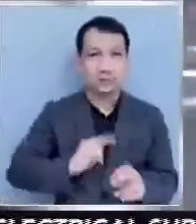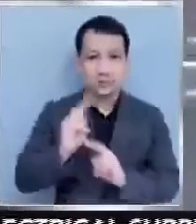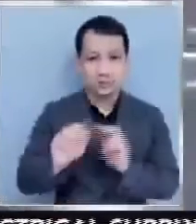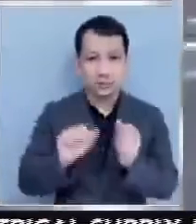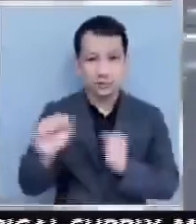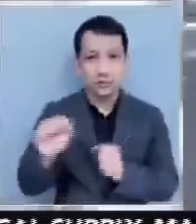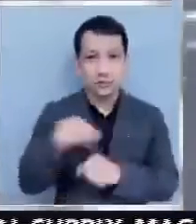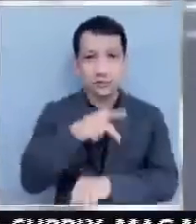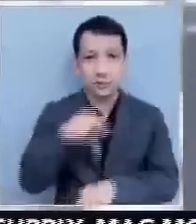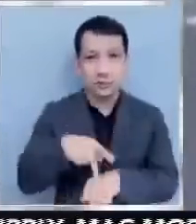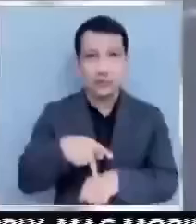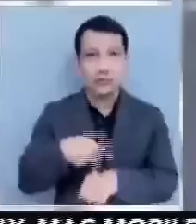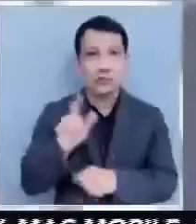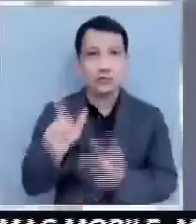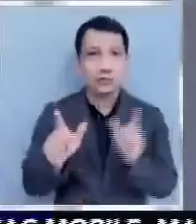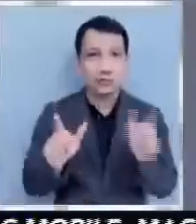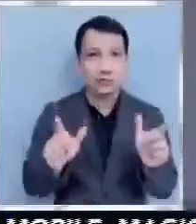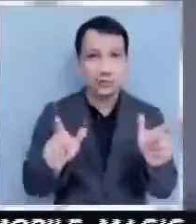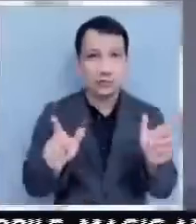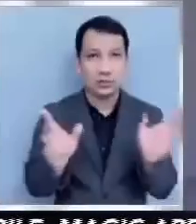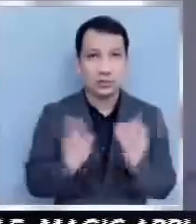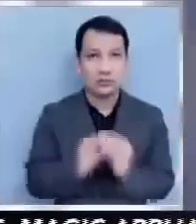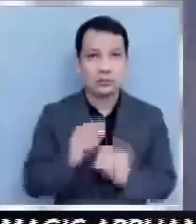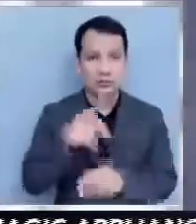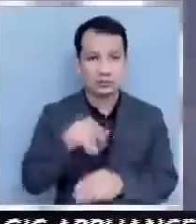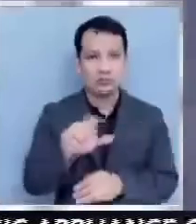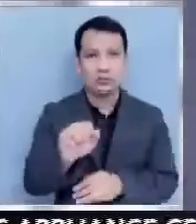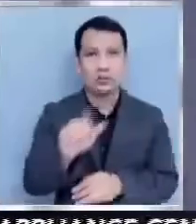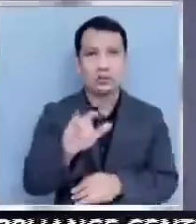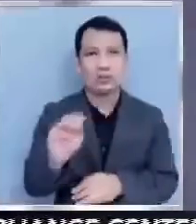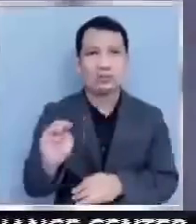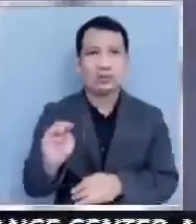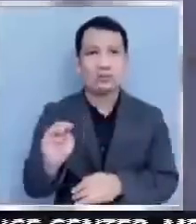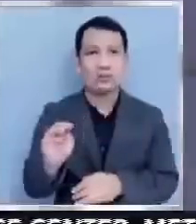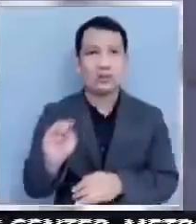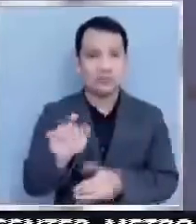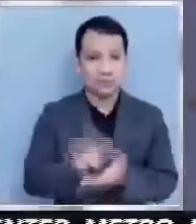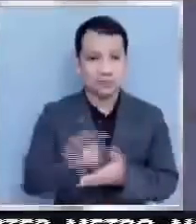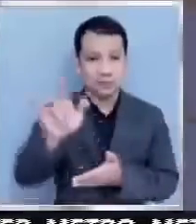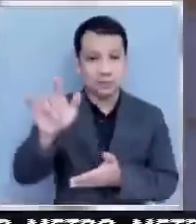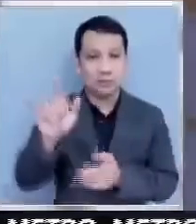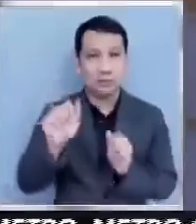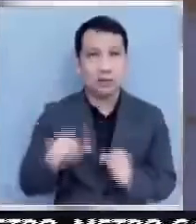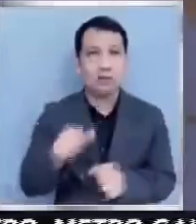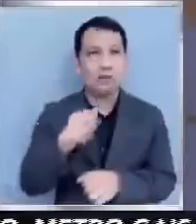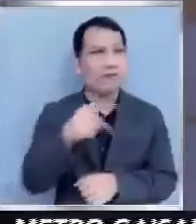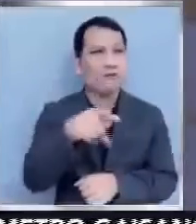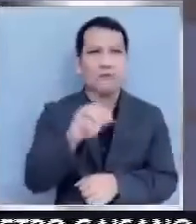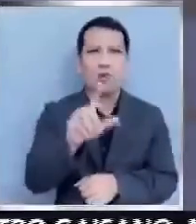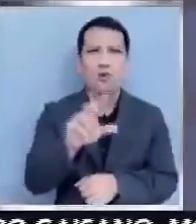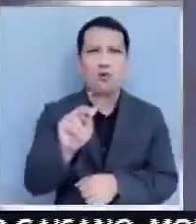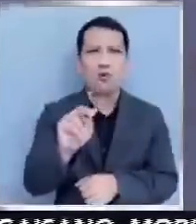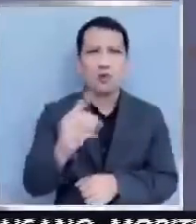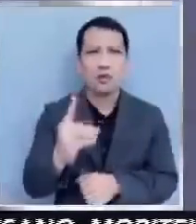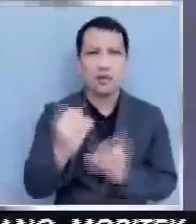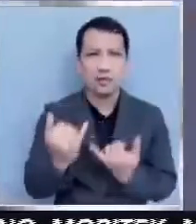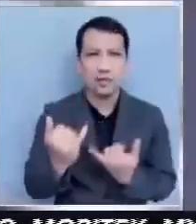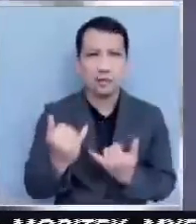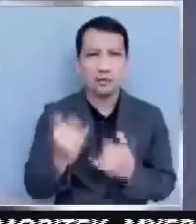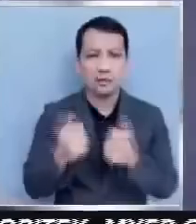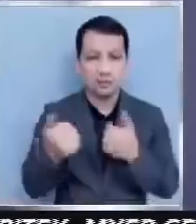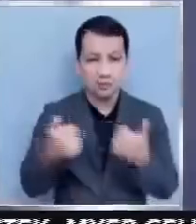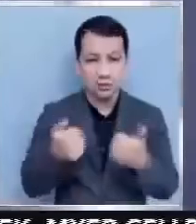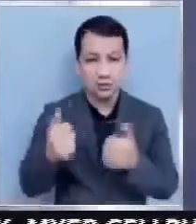Philippines 2023 Pauline Amelinx nalilipad na pa Poland this Sunday para sa